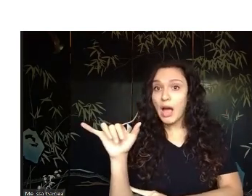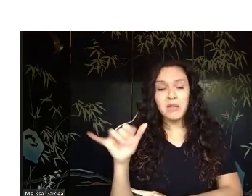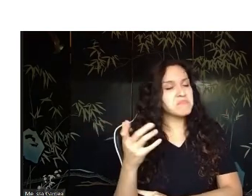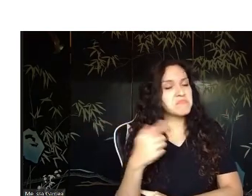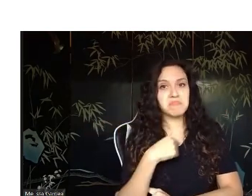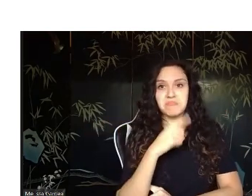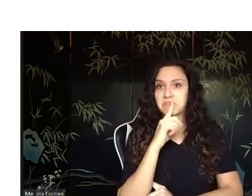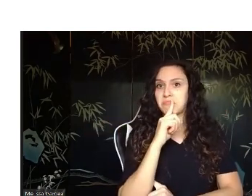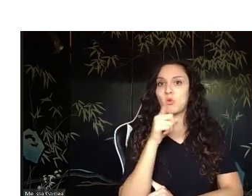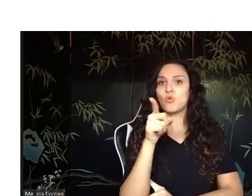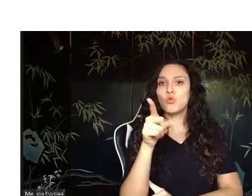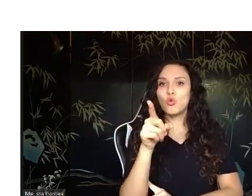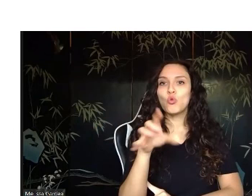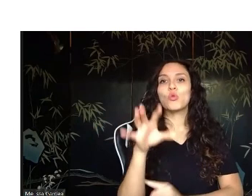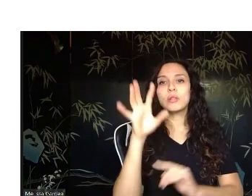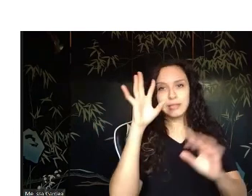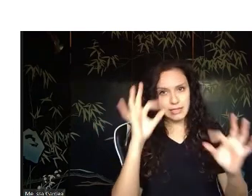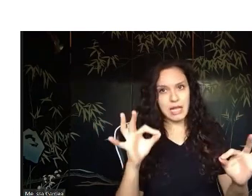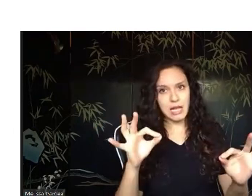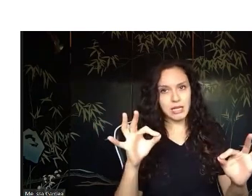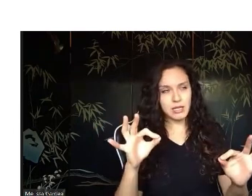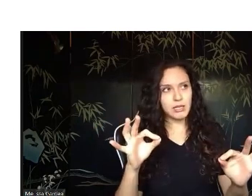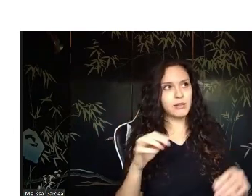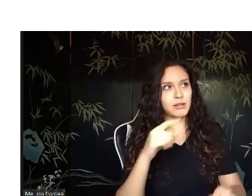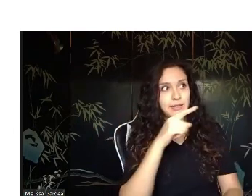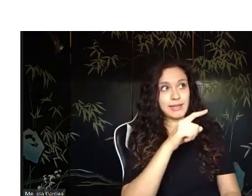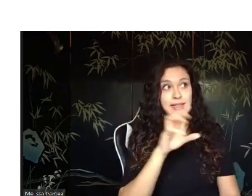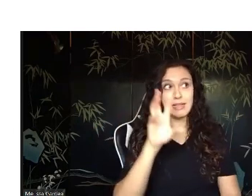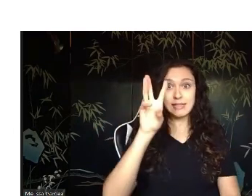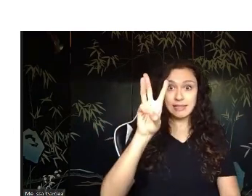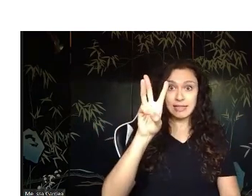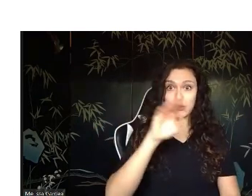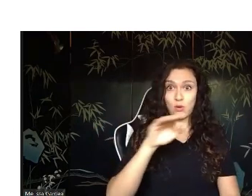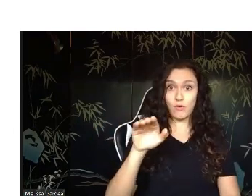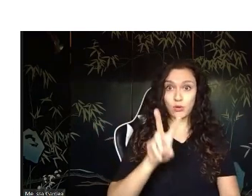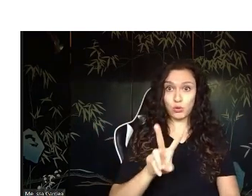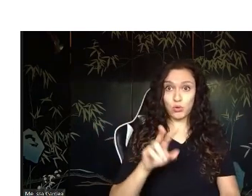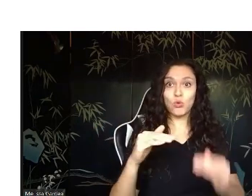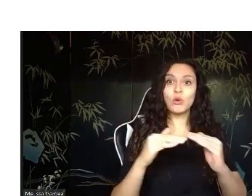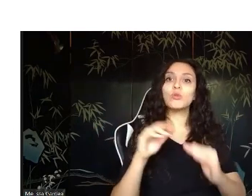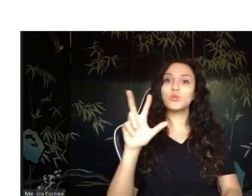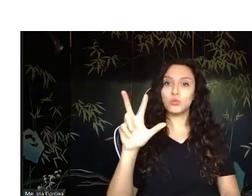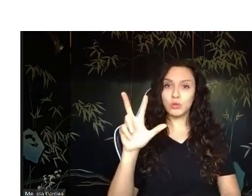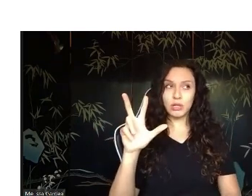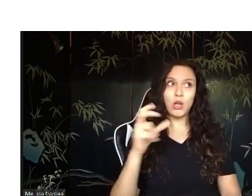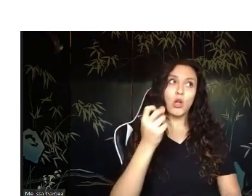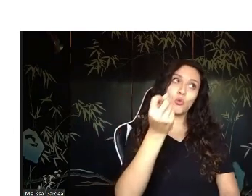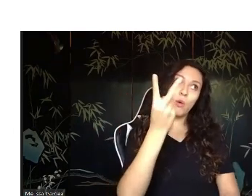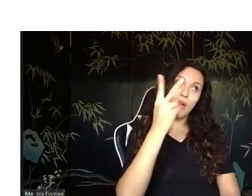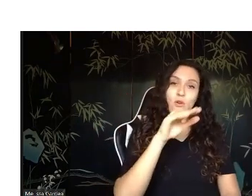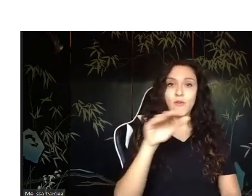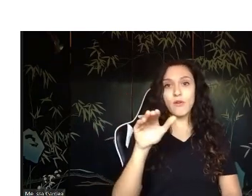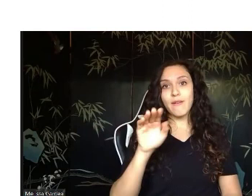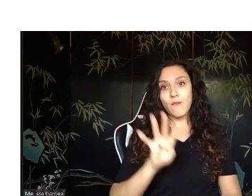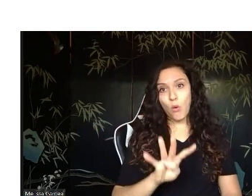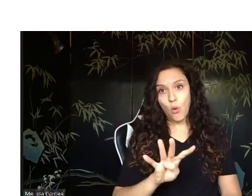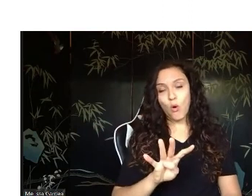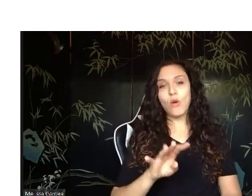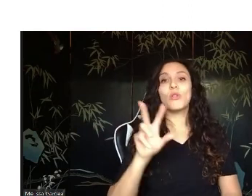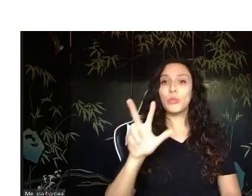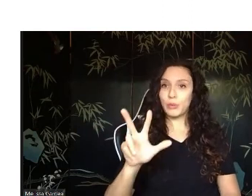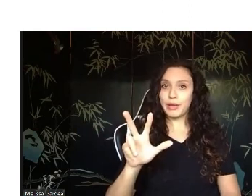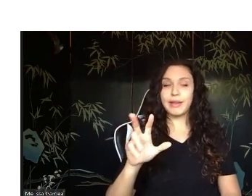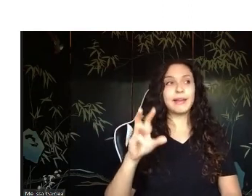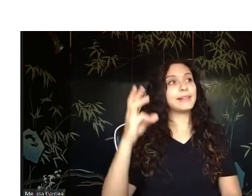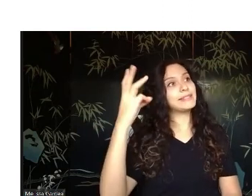one was Y, so you choose. So I'm going to just do 6 over 2. Let's see, that makes 3.